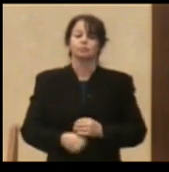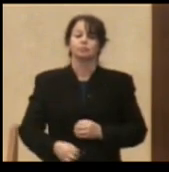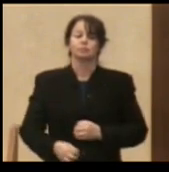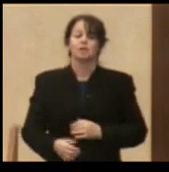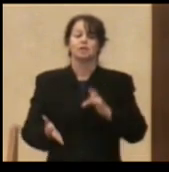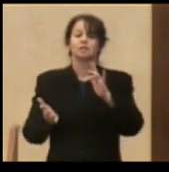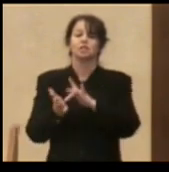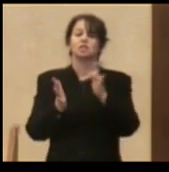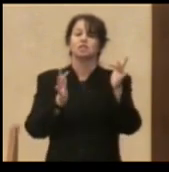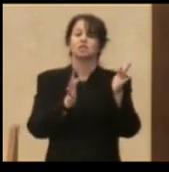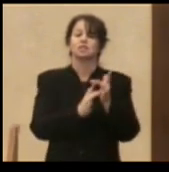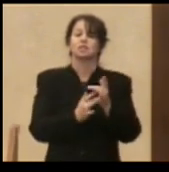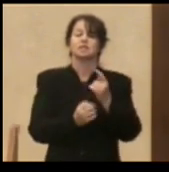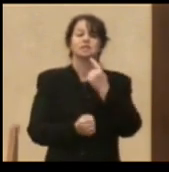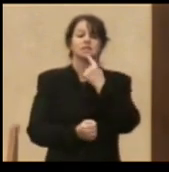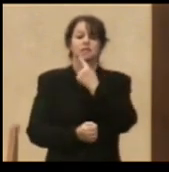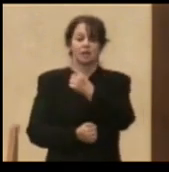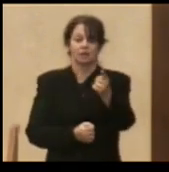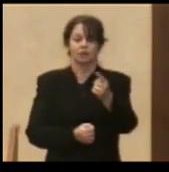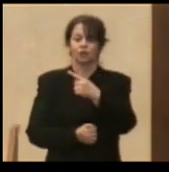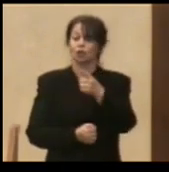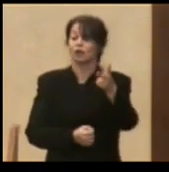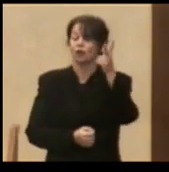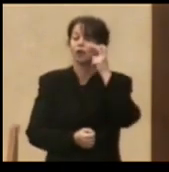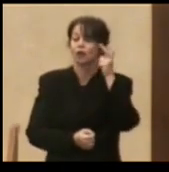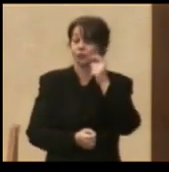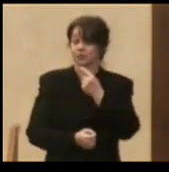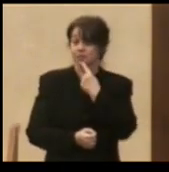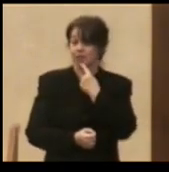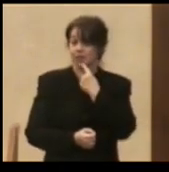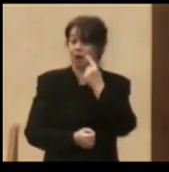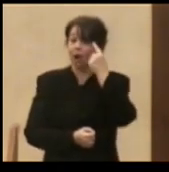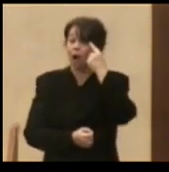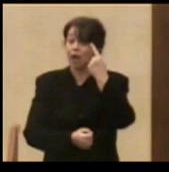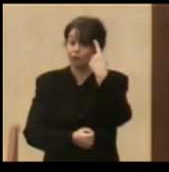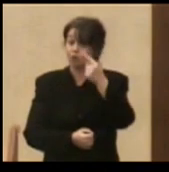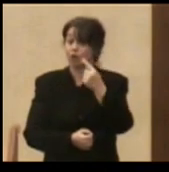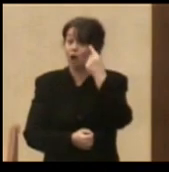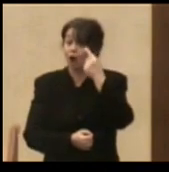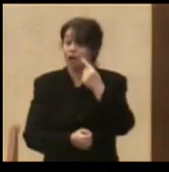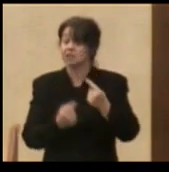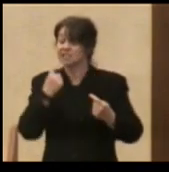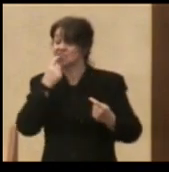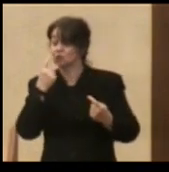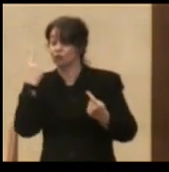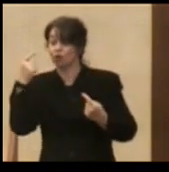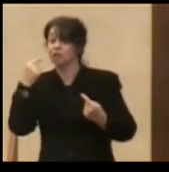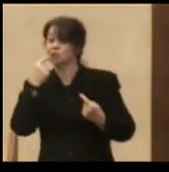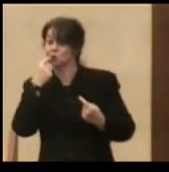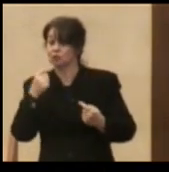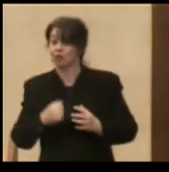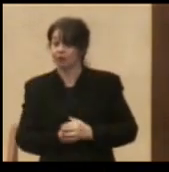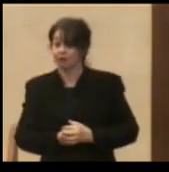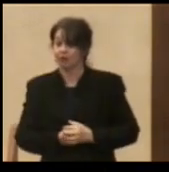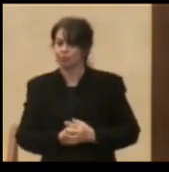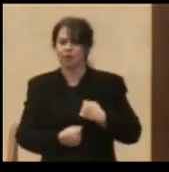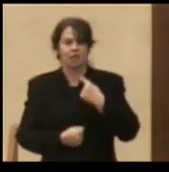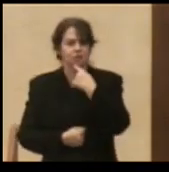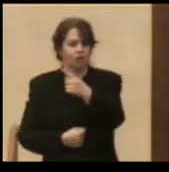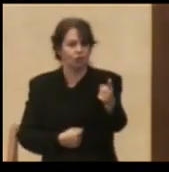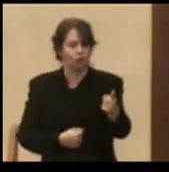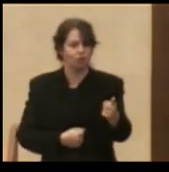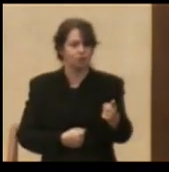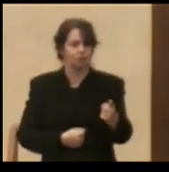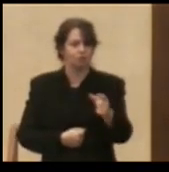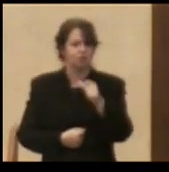Jesus said, "You have heard that it was said, an eye for an eye and a tooth for a tooth. But I say to you, do